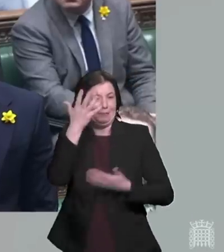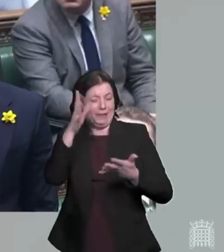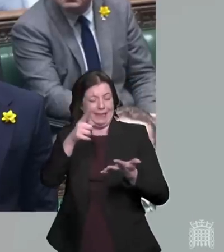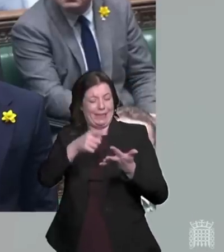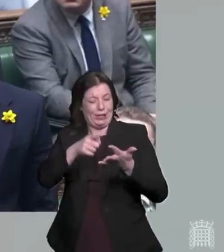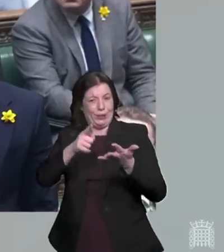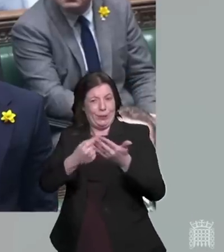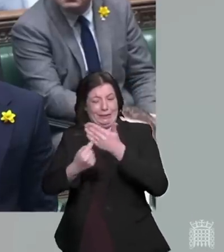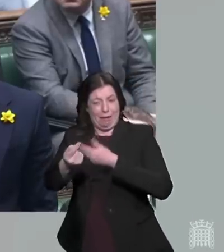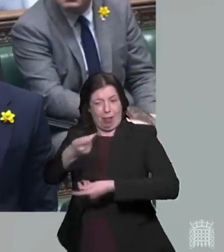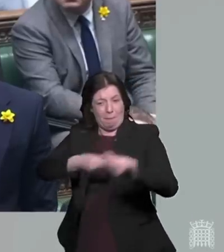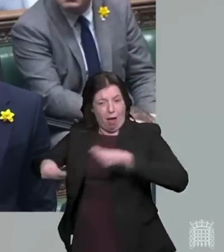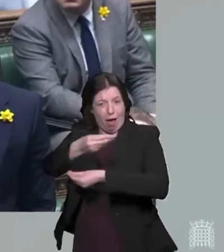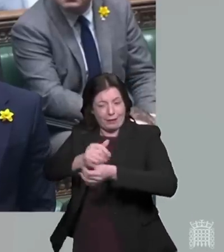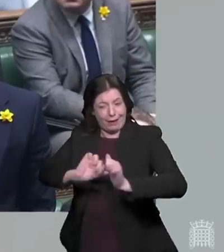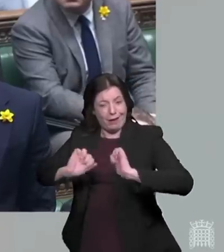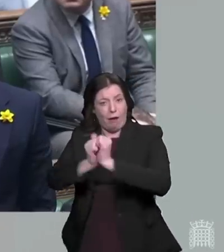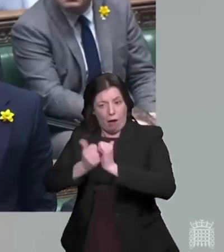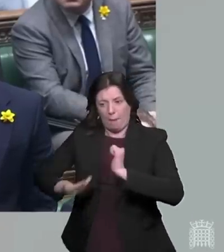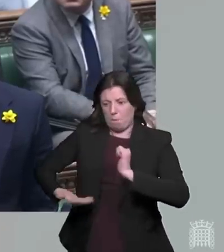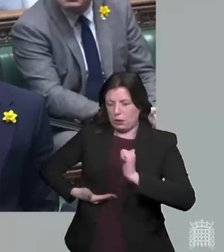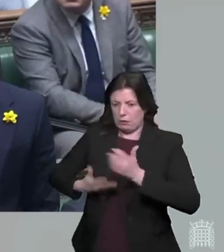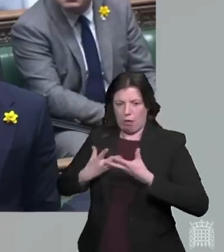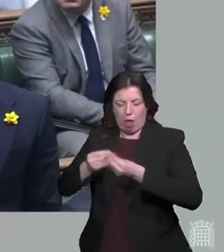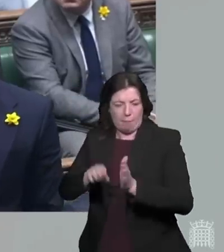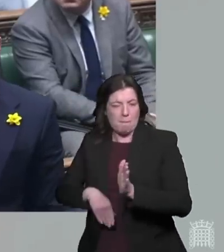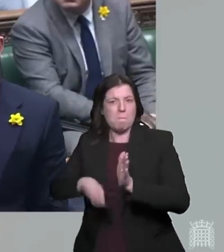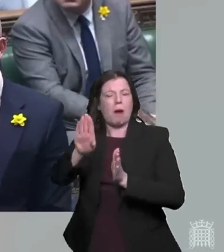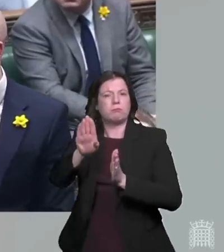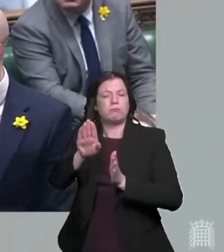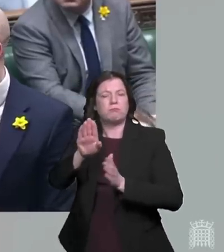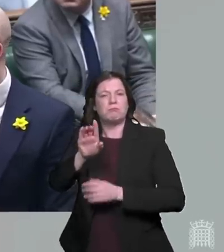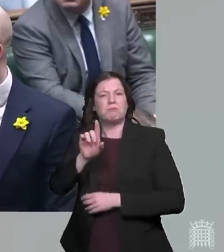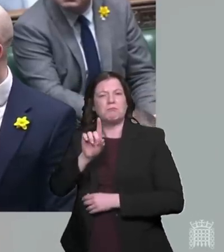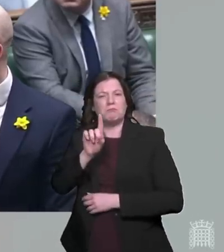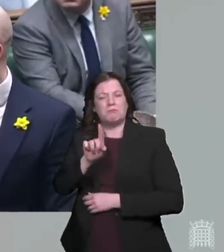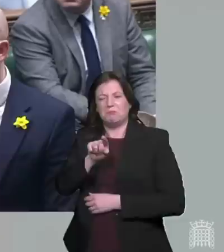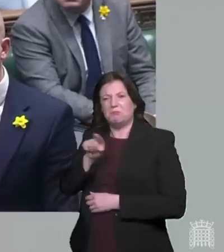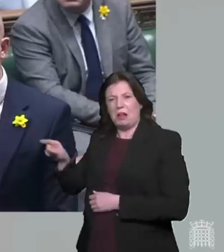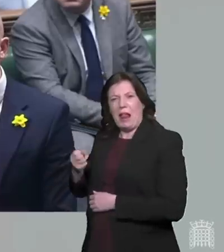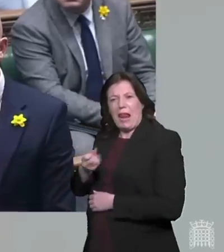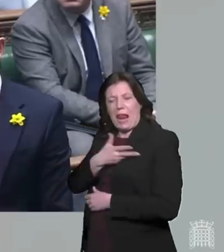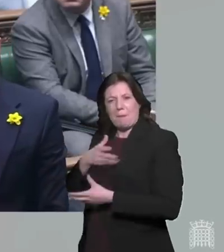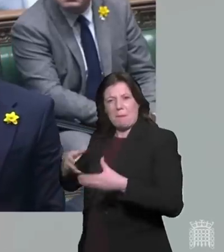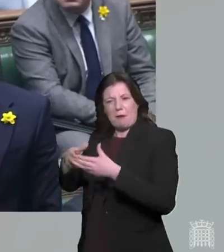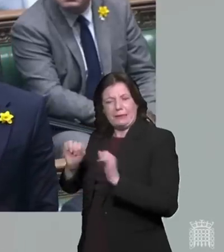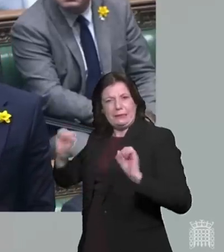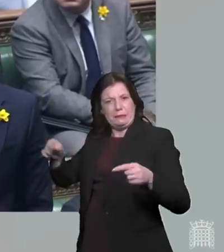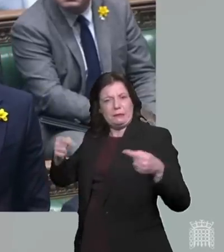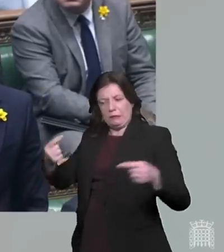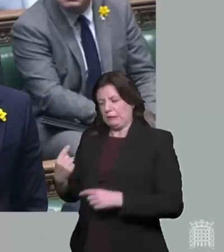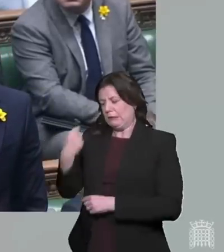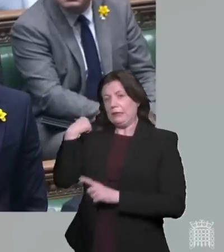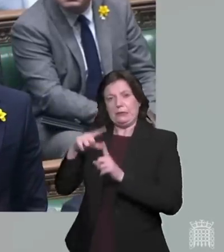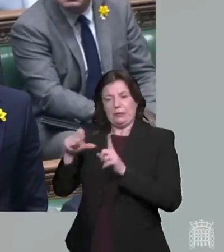market access will be a good thing for business. Now, of course, that's in contrast to the leader of the Labour Party, who said in December